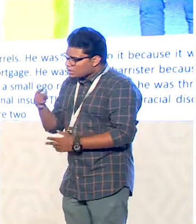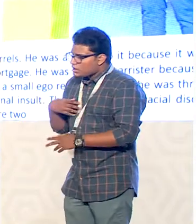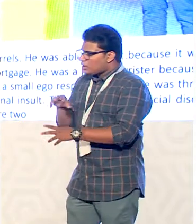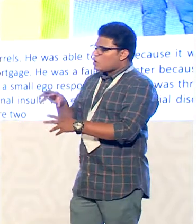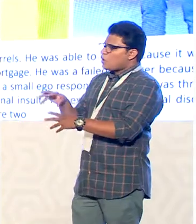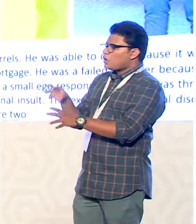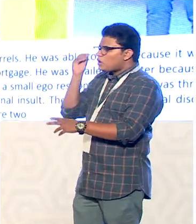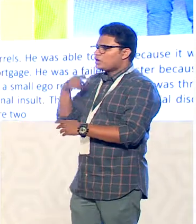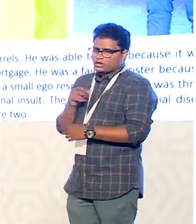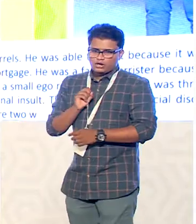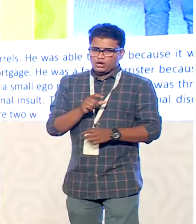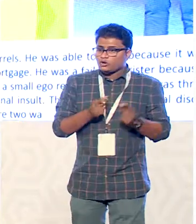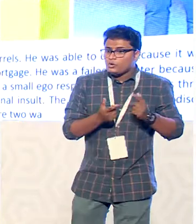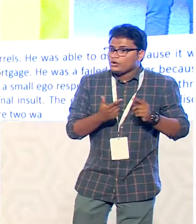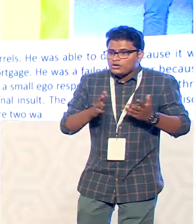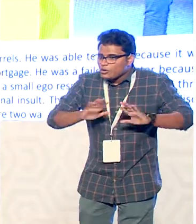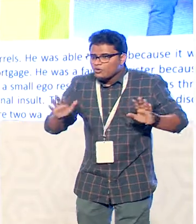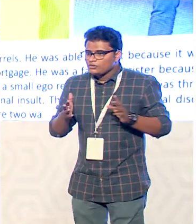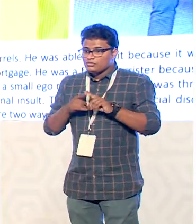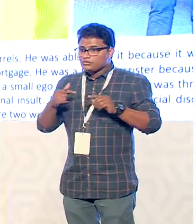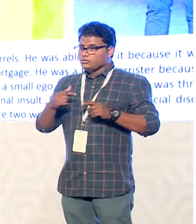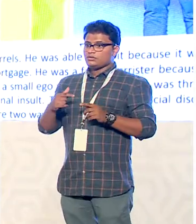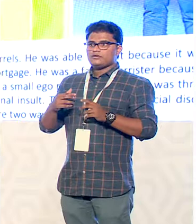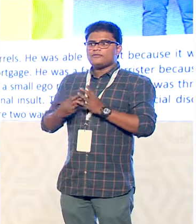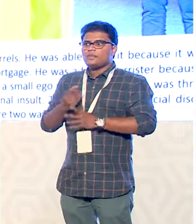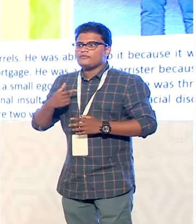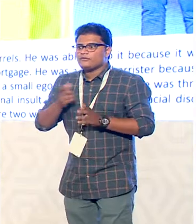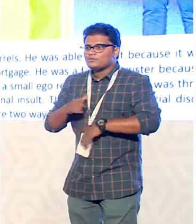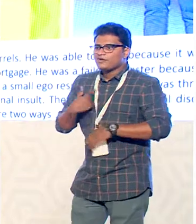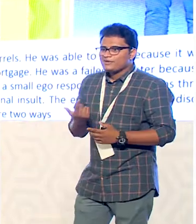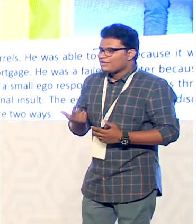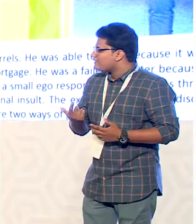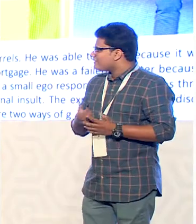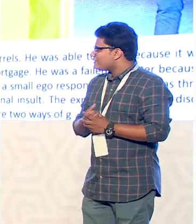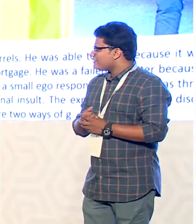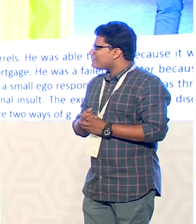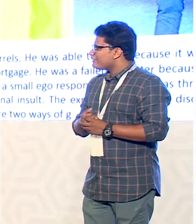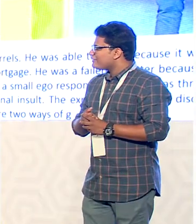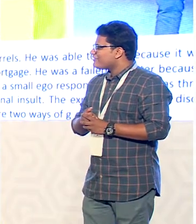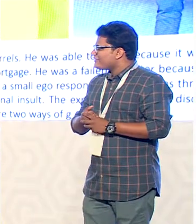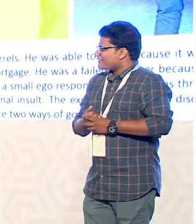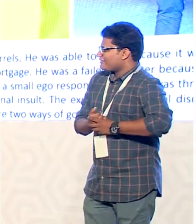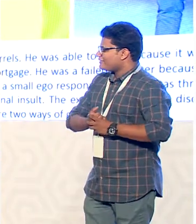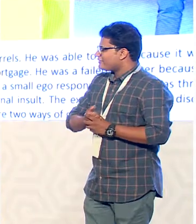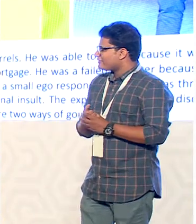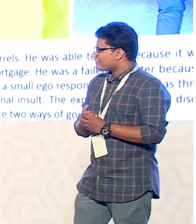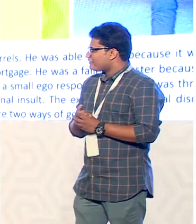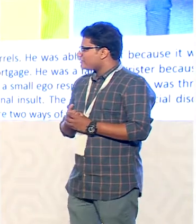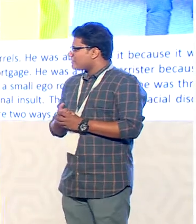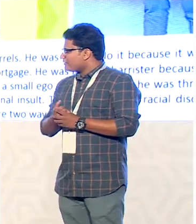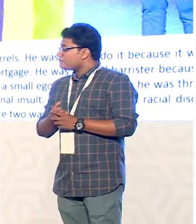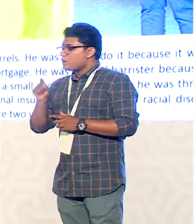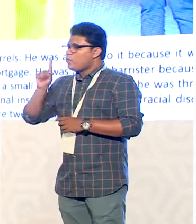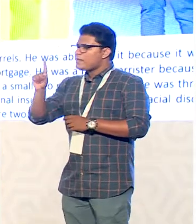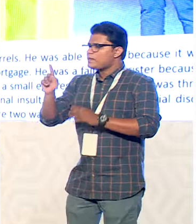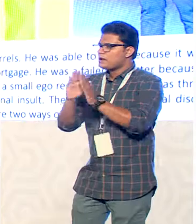had all sorts of other influences helping him, but actually a lot of that comes later. The book that changed his